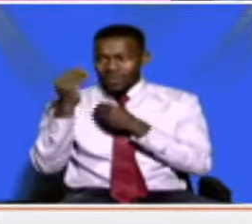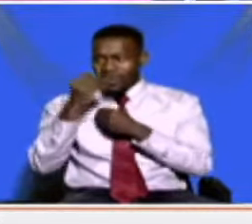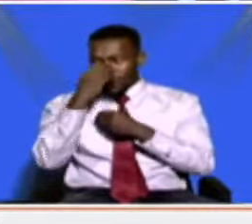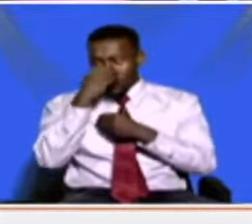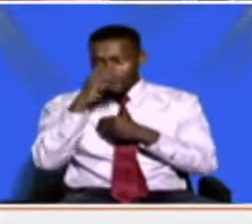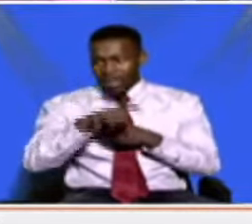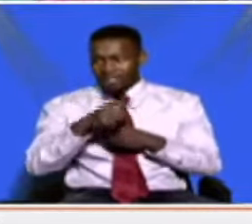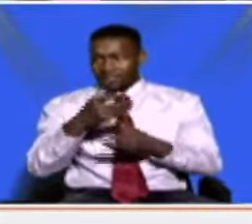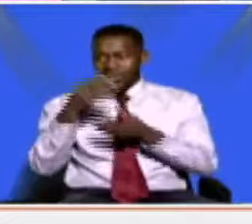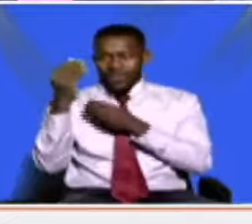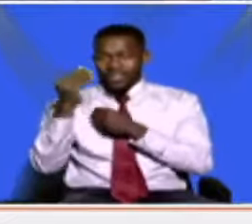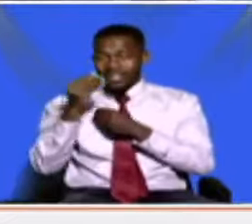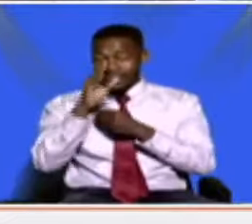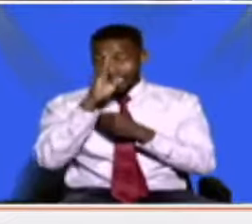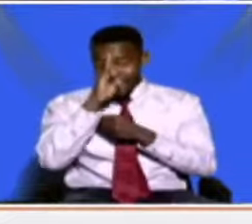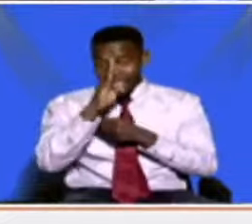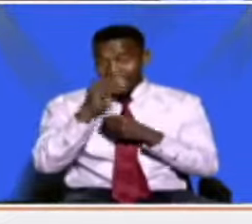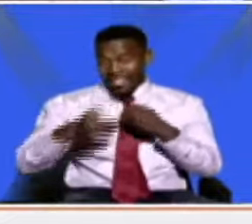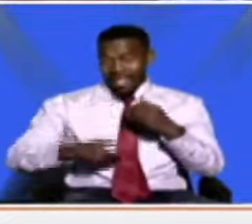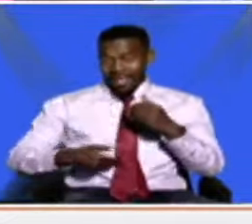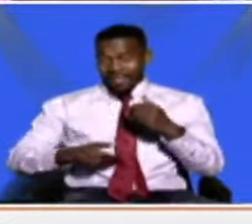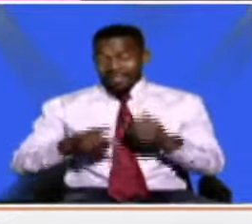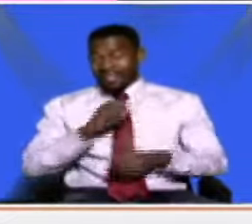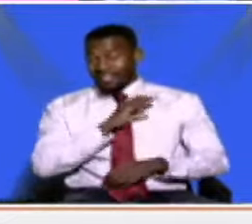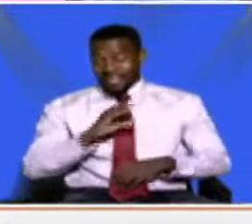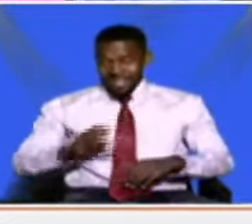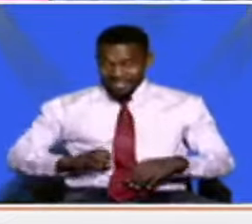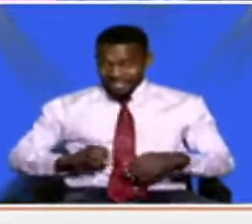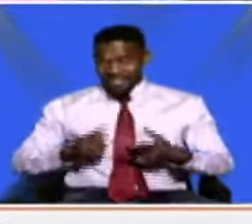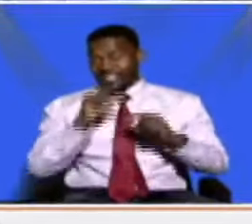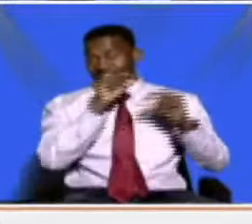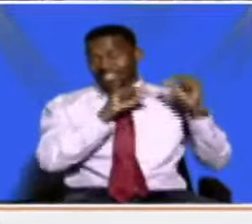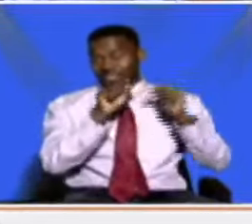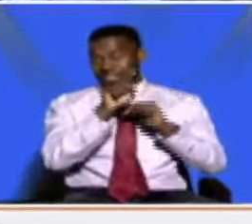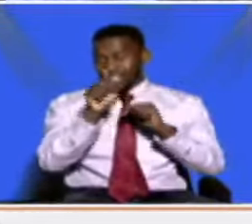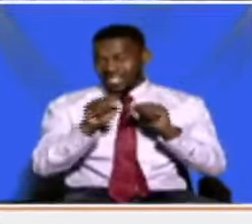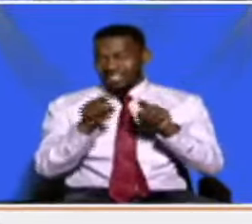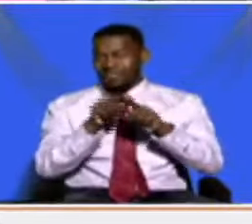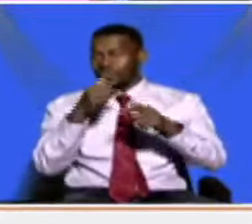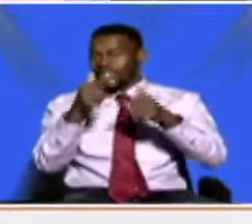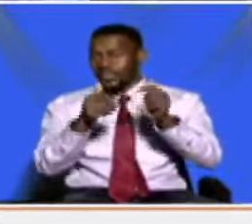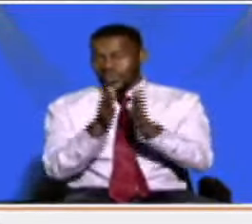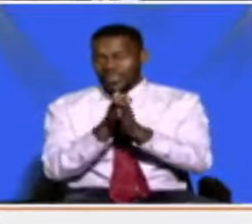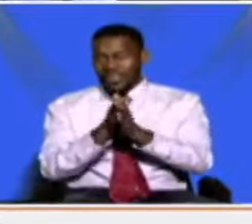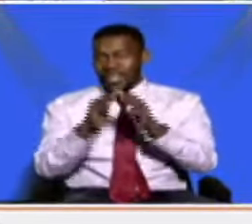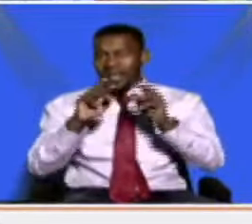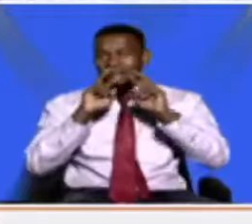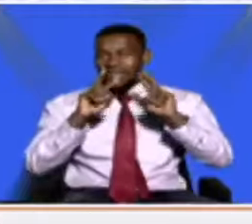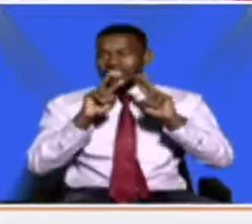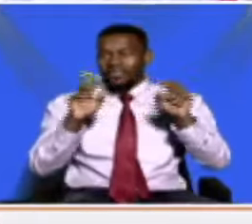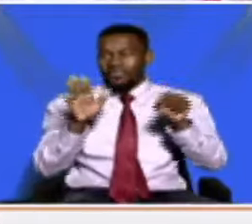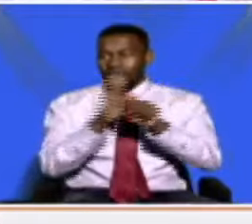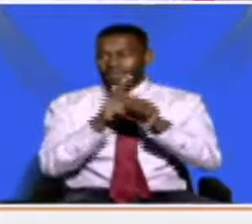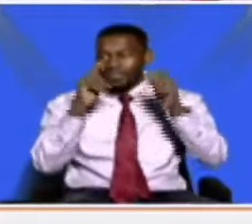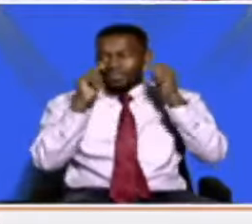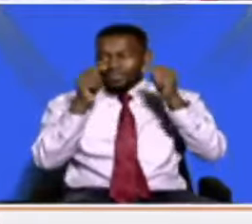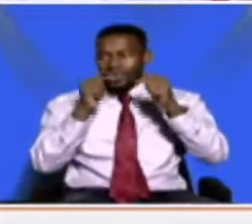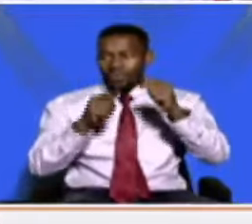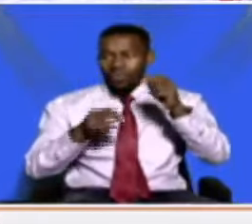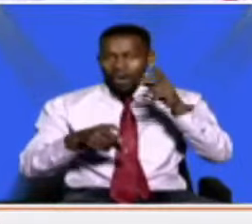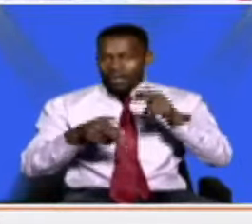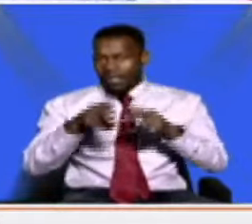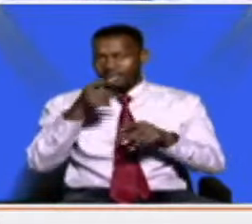On Sunday, young Christian Gen Z's activists followed through a peaceful demonstration, marching from GPO to the National